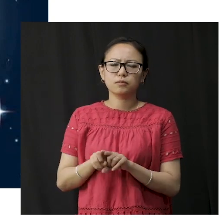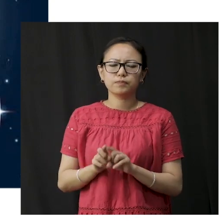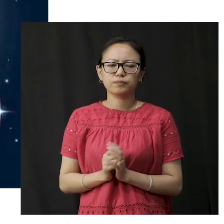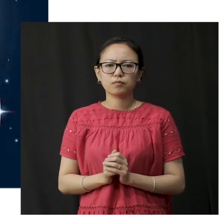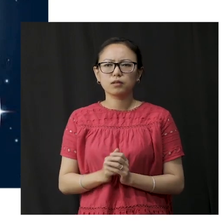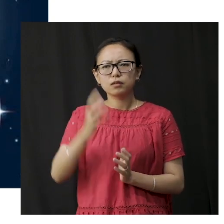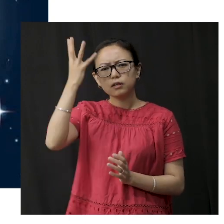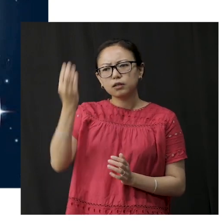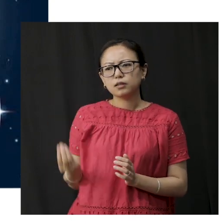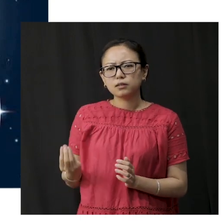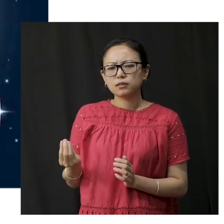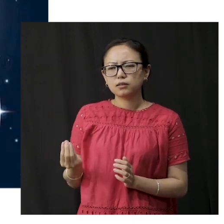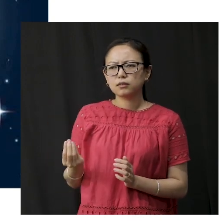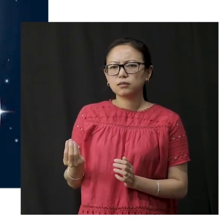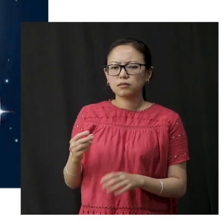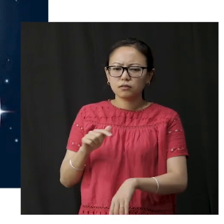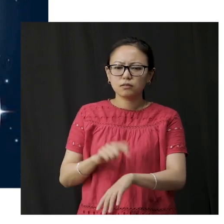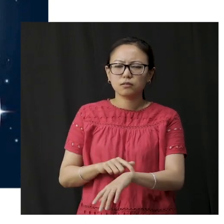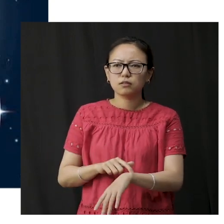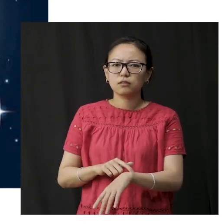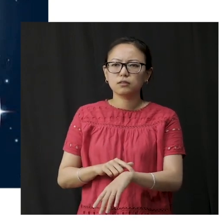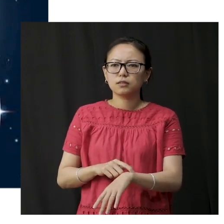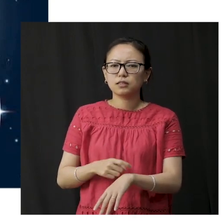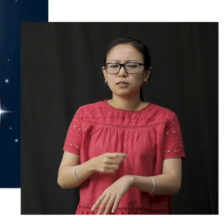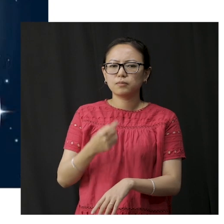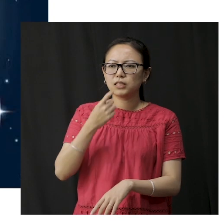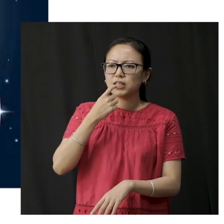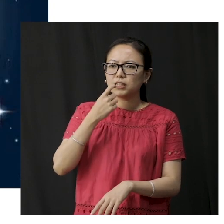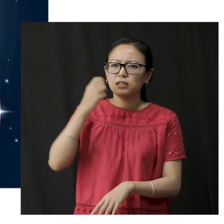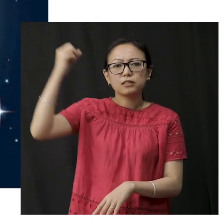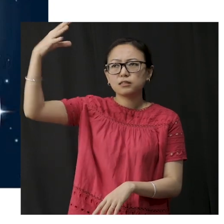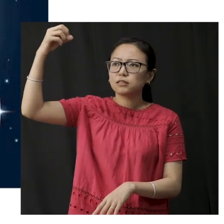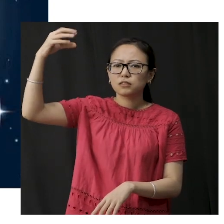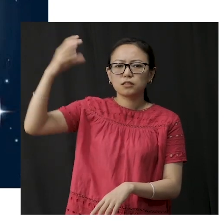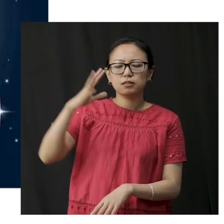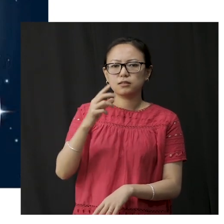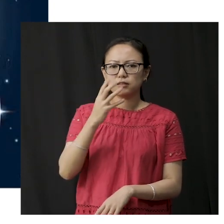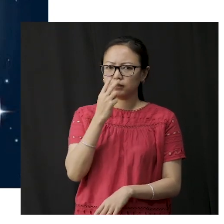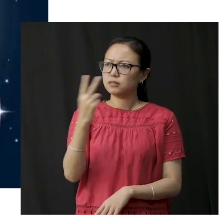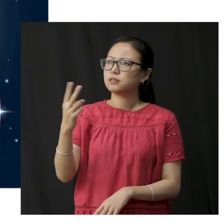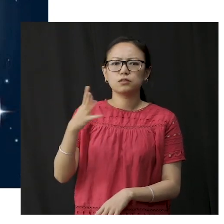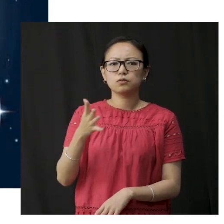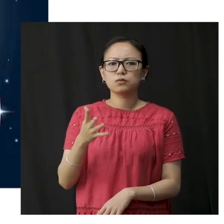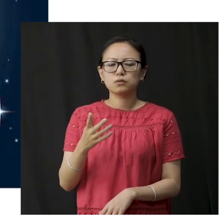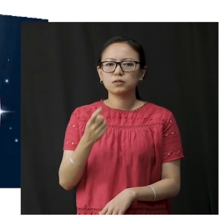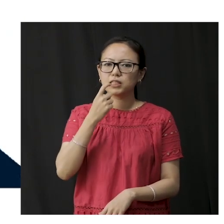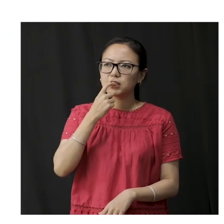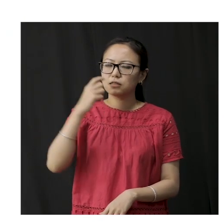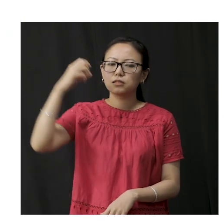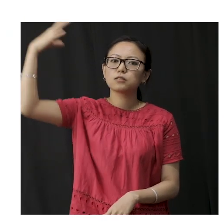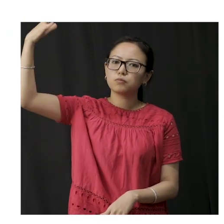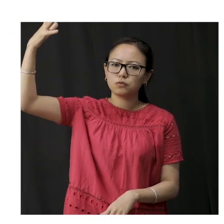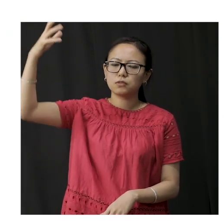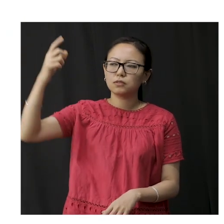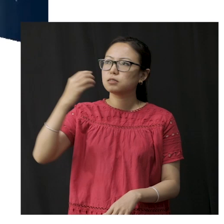sun during the night time. You see the moon, right? So the moon you can see at night,